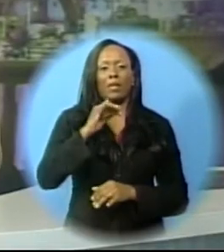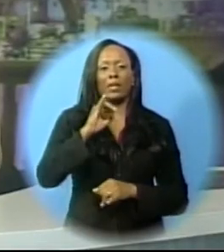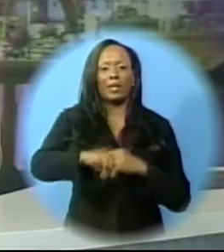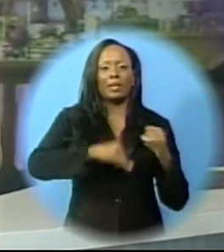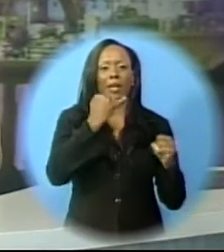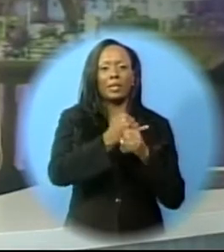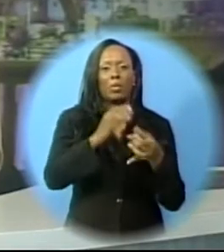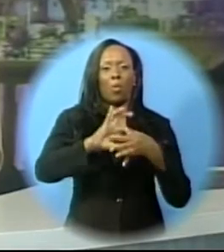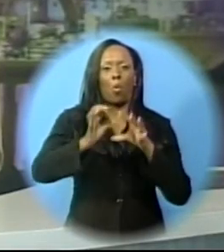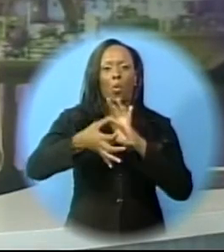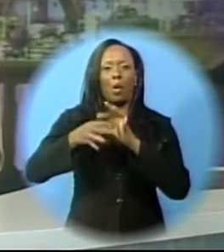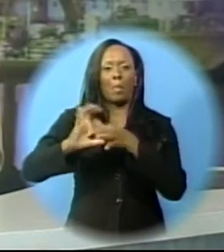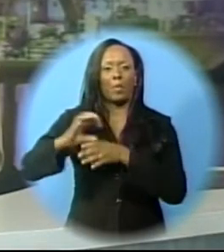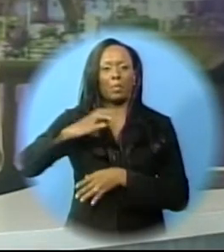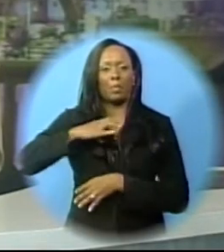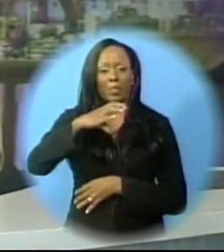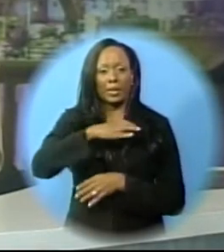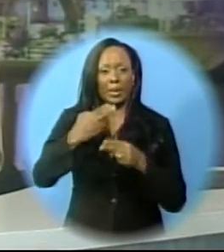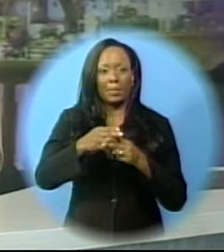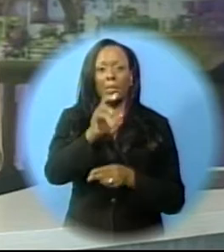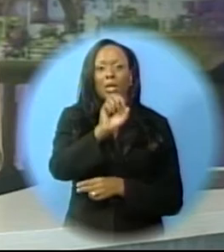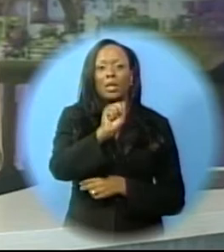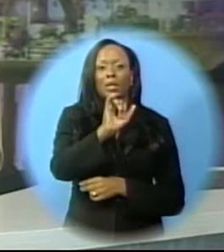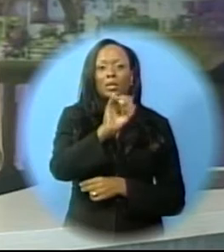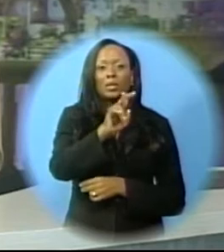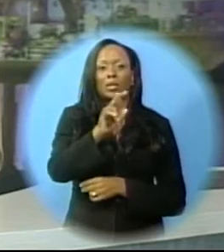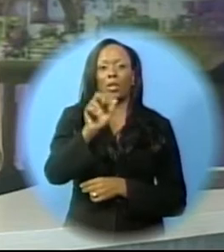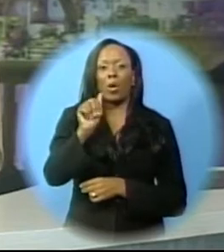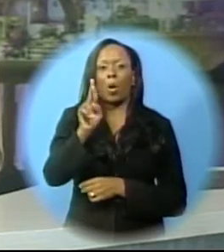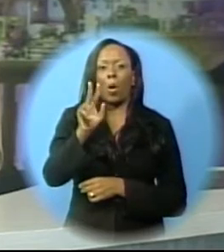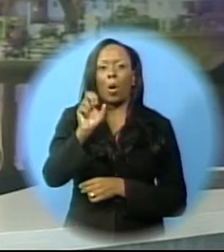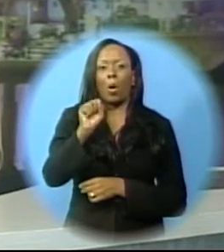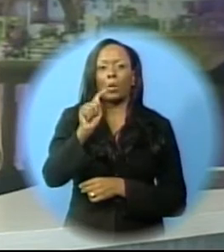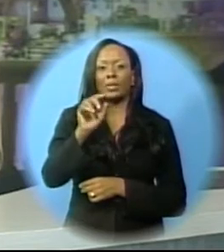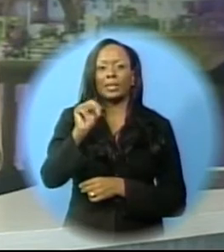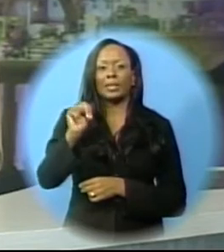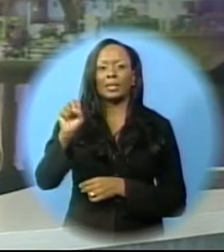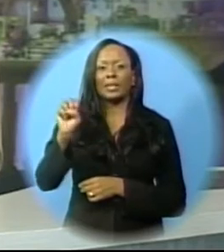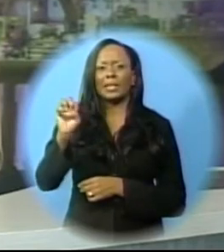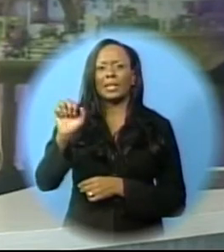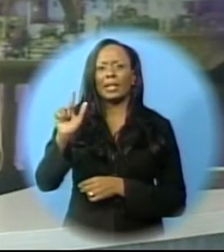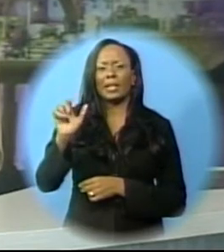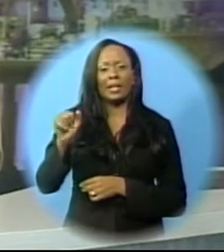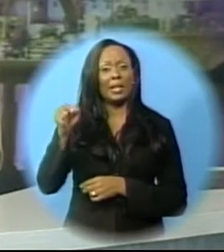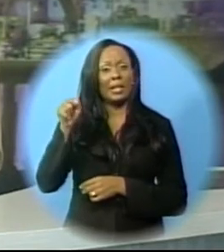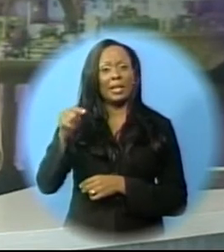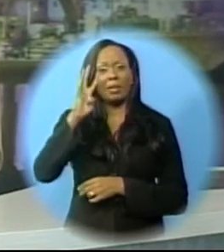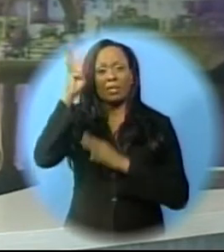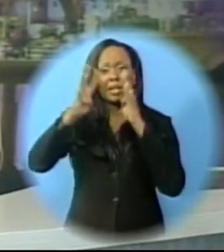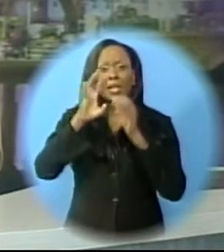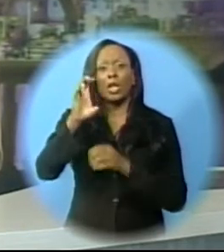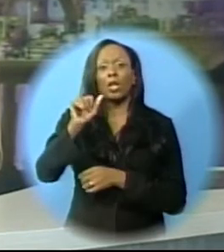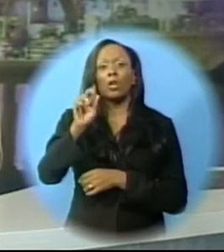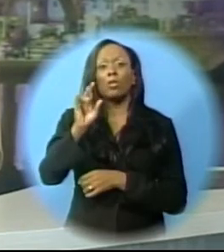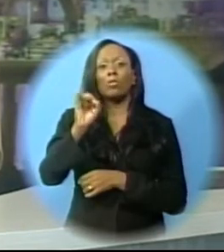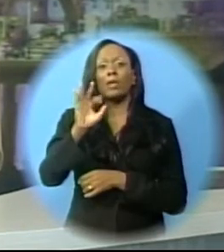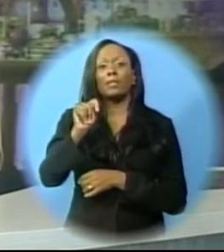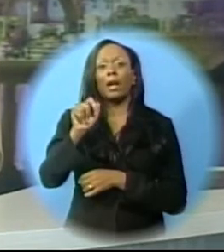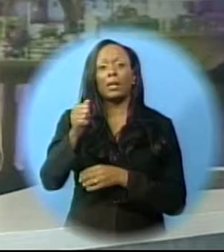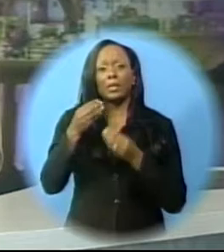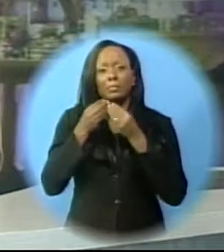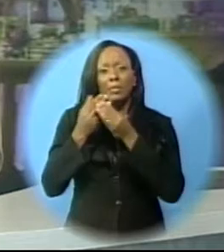Representing the International Olympic Committee was Sir Austin Seeley, the founder of the Carifta Games, and he provided some words of